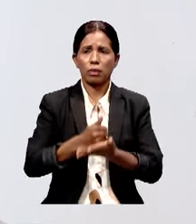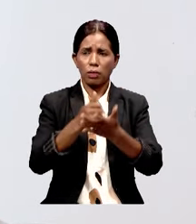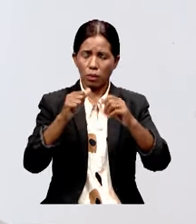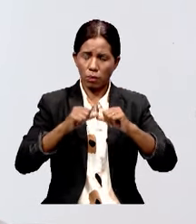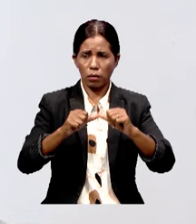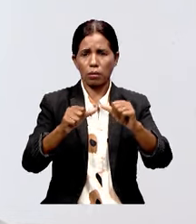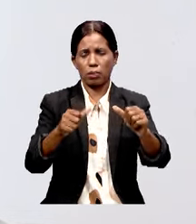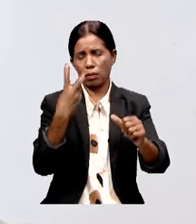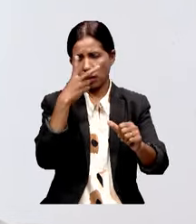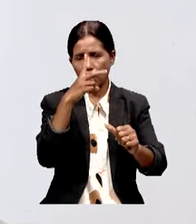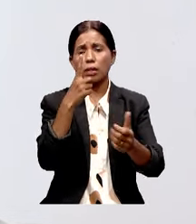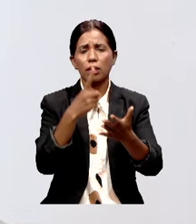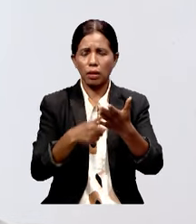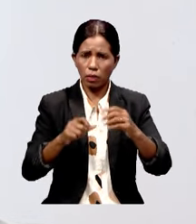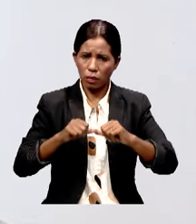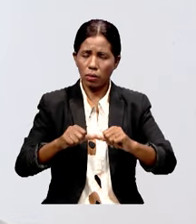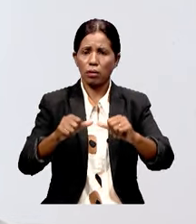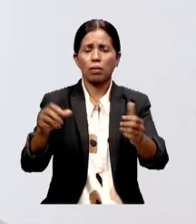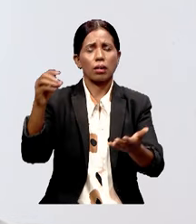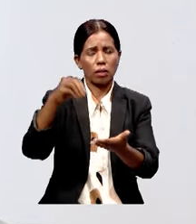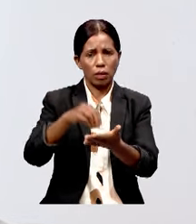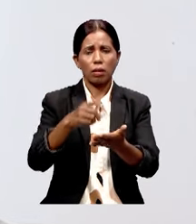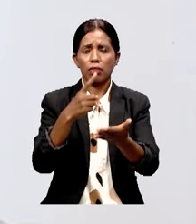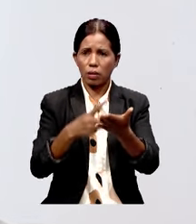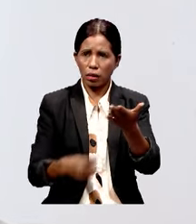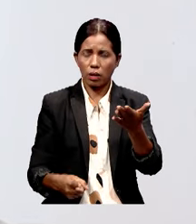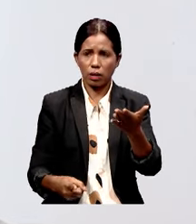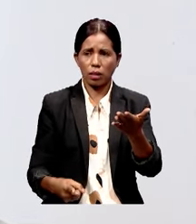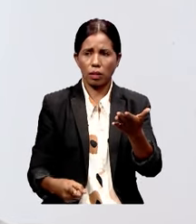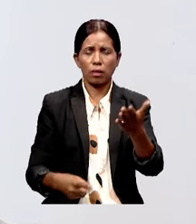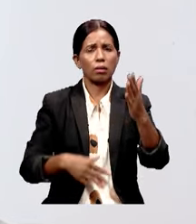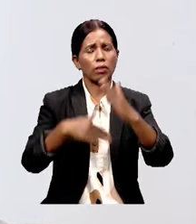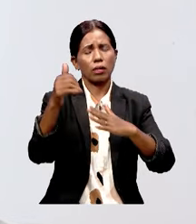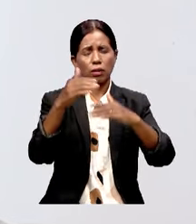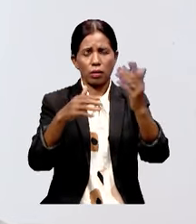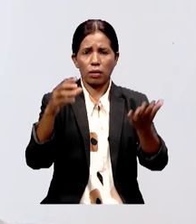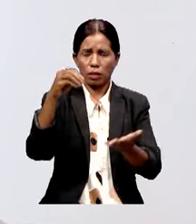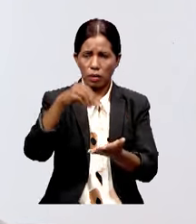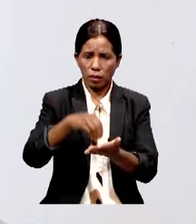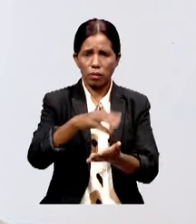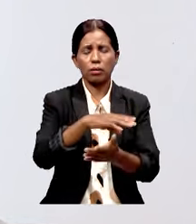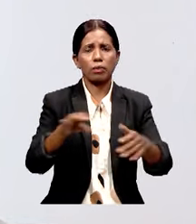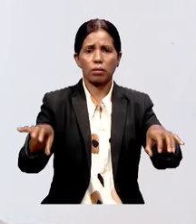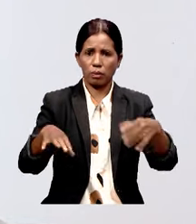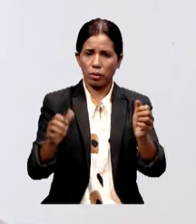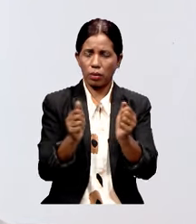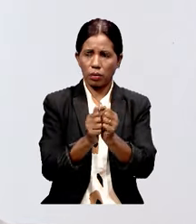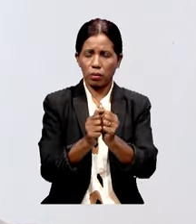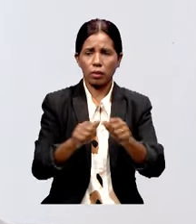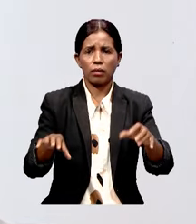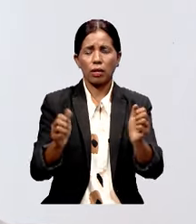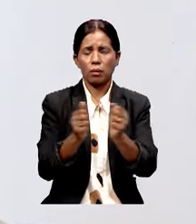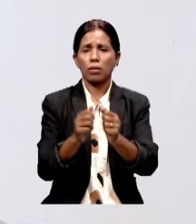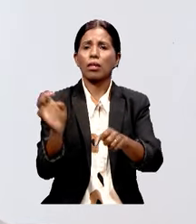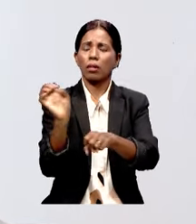taking reforms, continue investing in basic infrastructure, in basic services, to get the economy